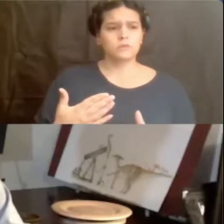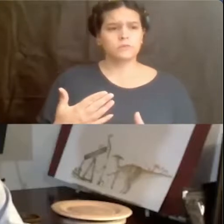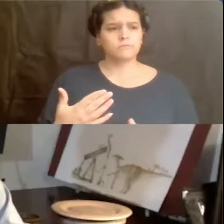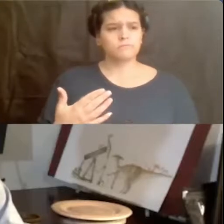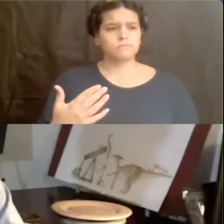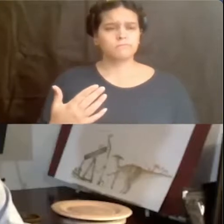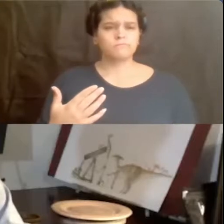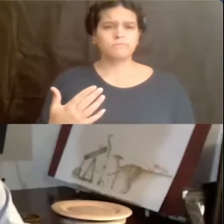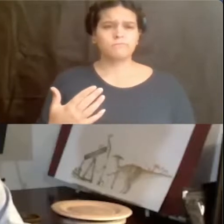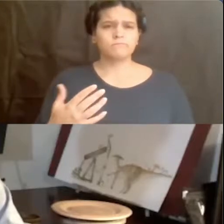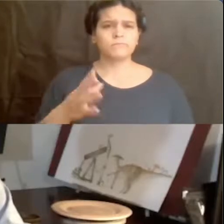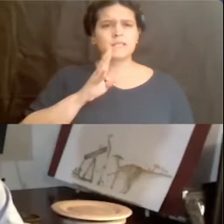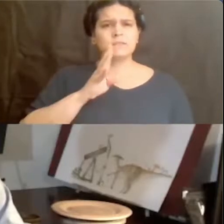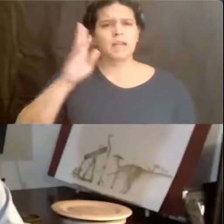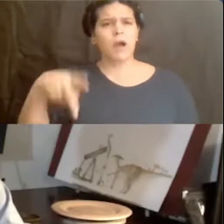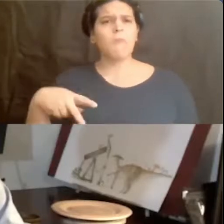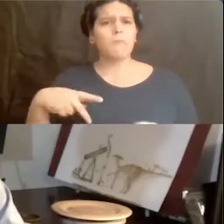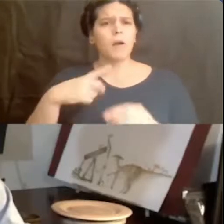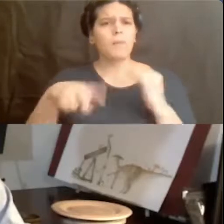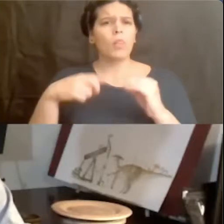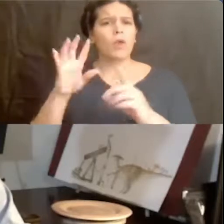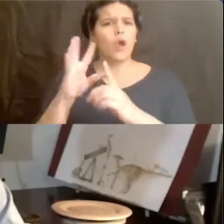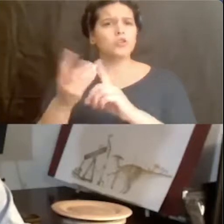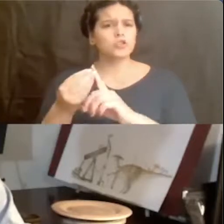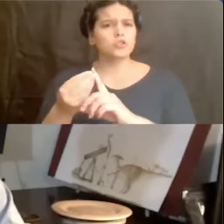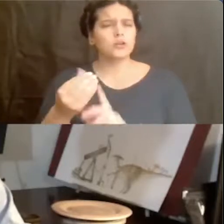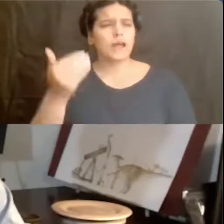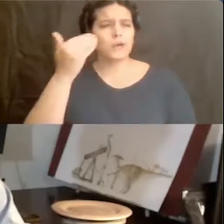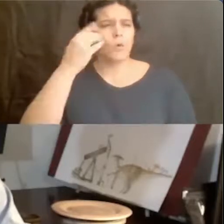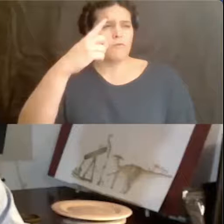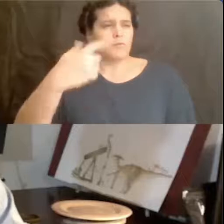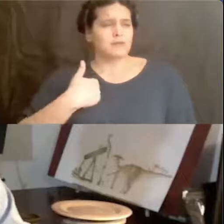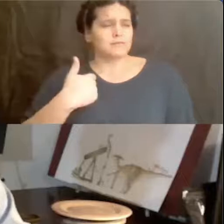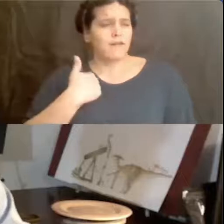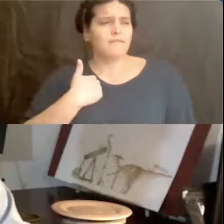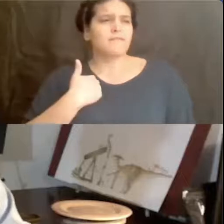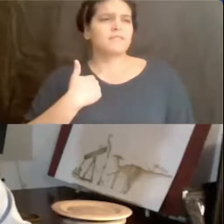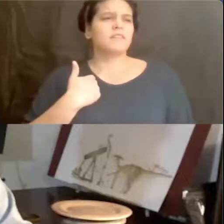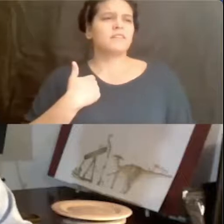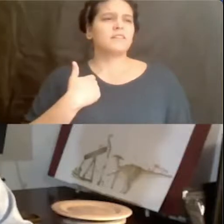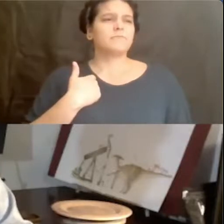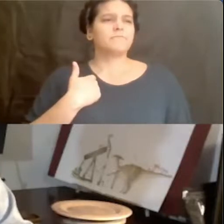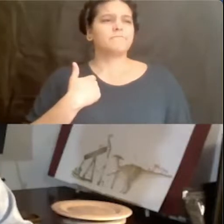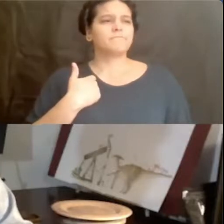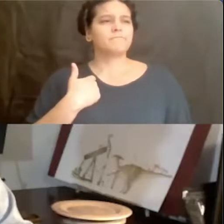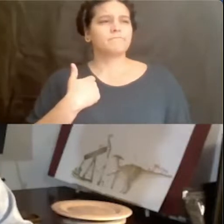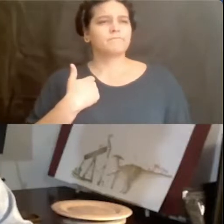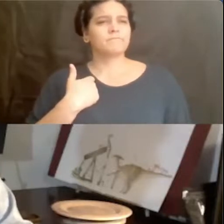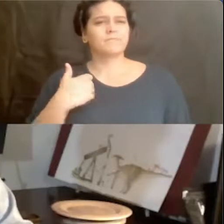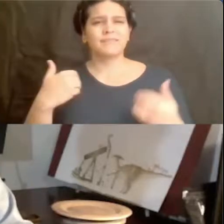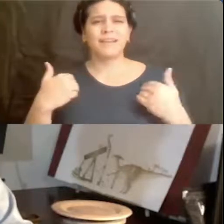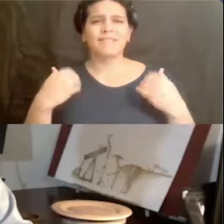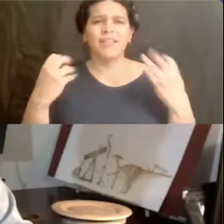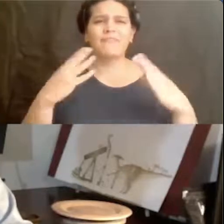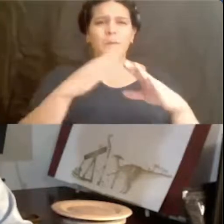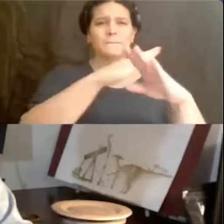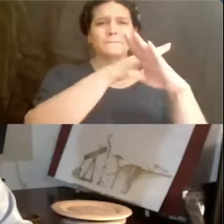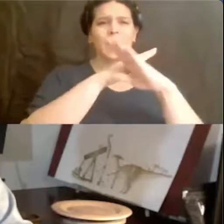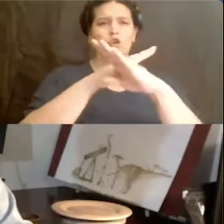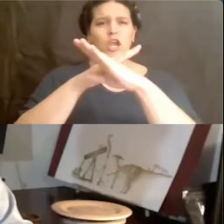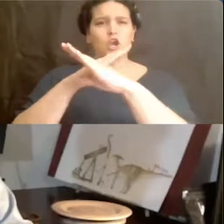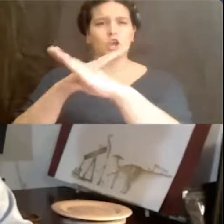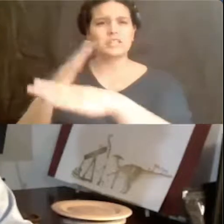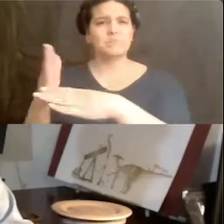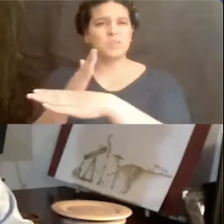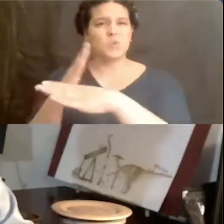myself, uh, a lot of there's a lot of barriers between, our younger